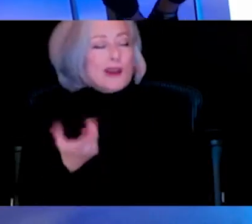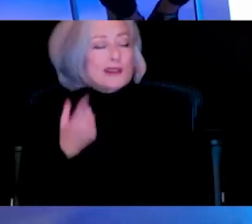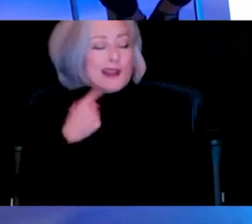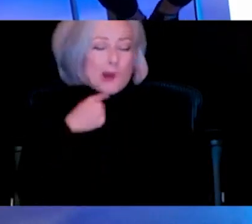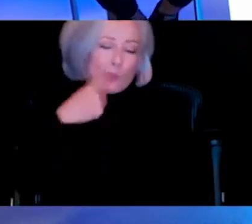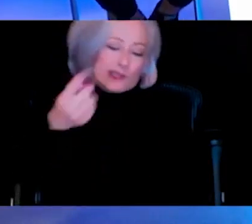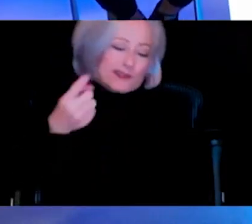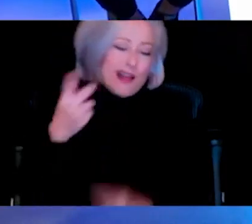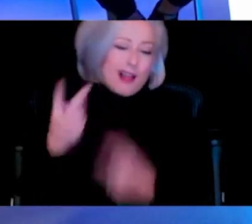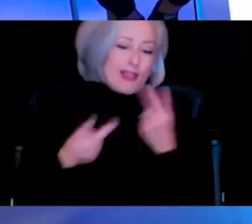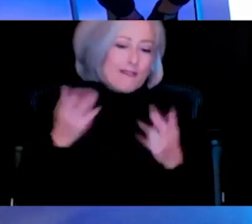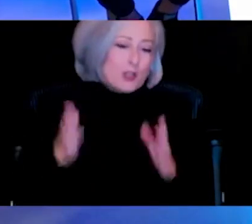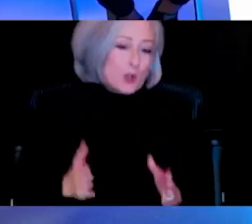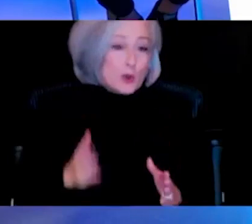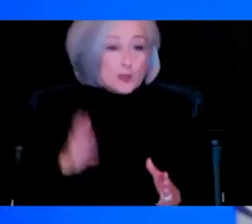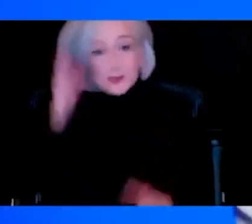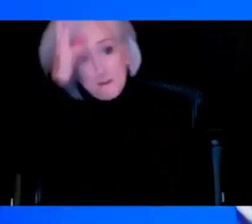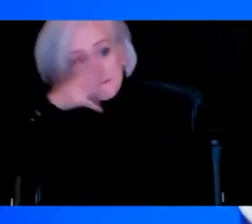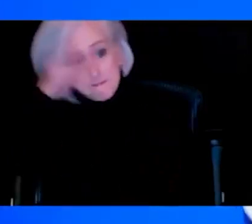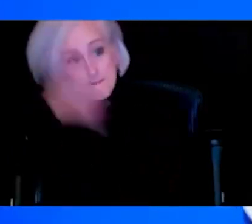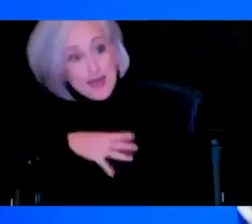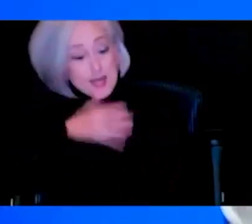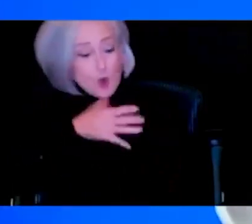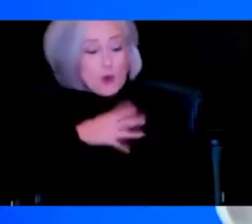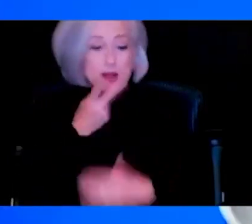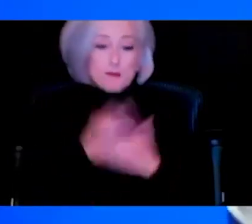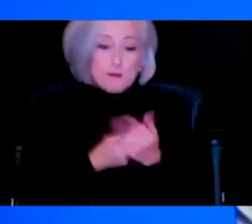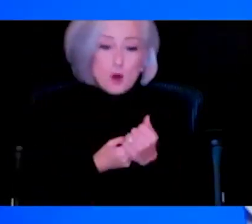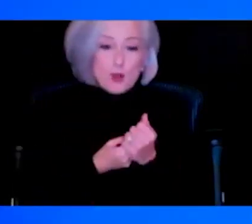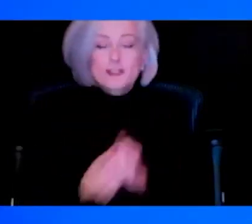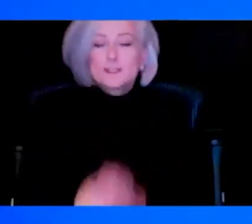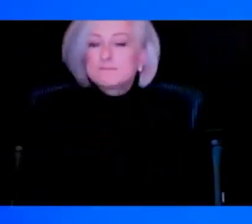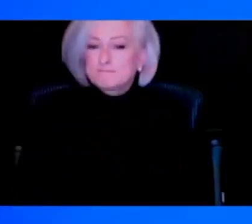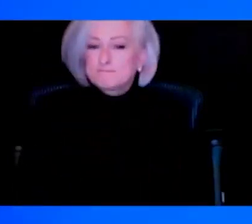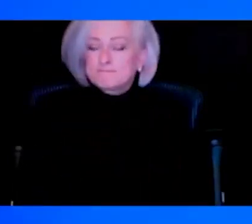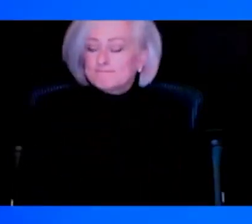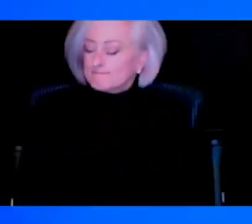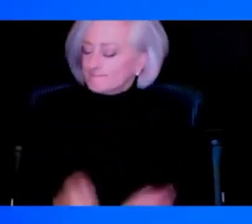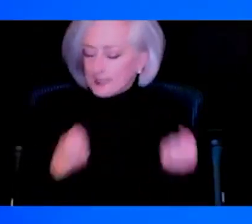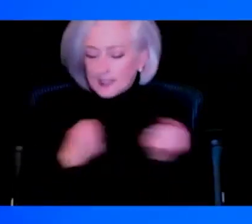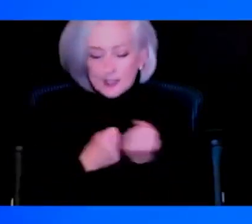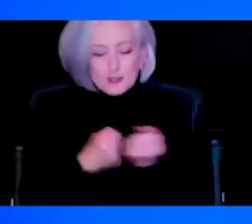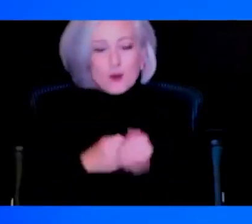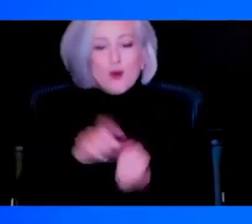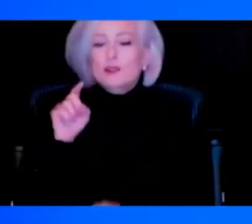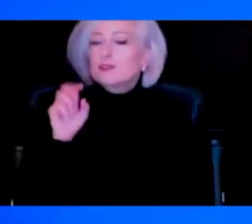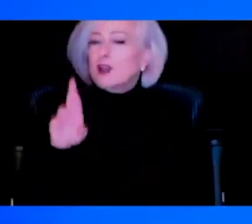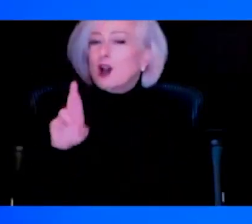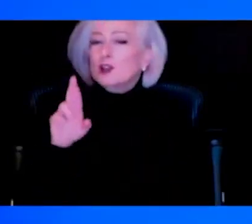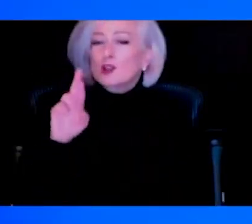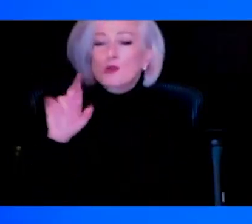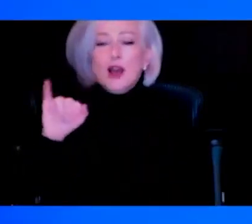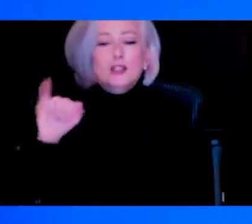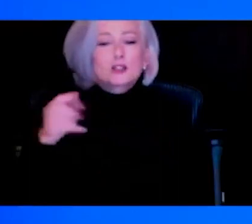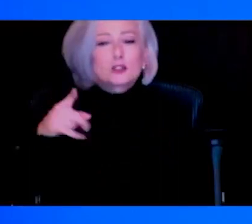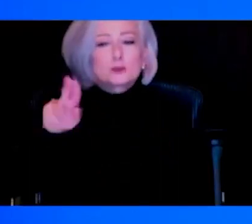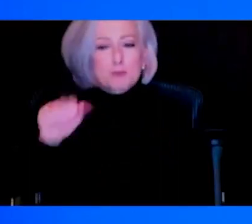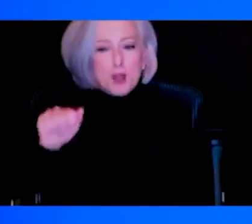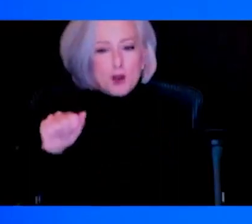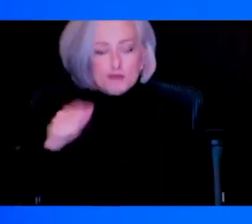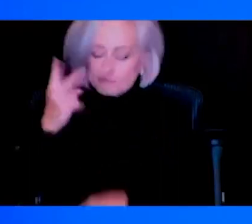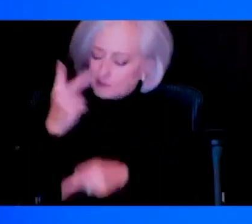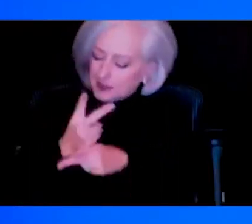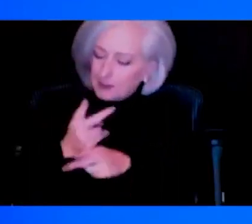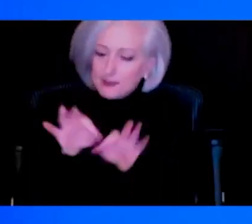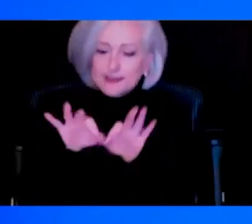women too? I would have to just, you know, support what Dr. Rajpara said, is keep it simple. A lot of the